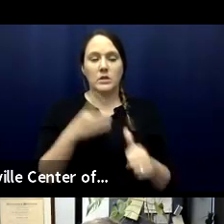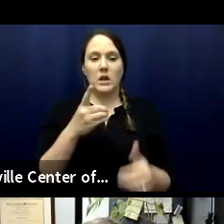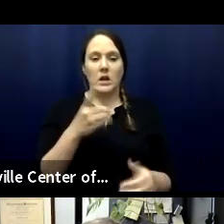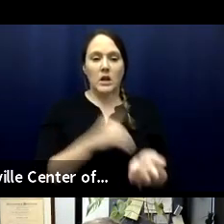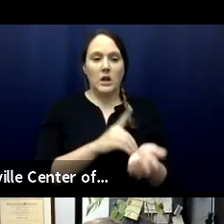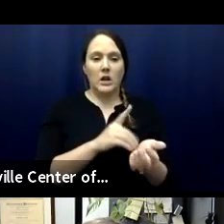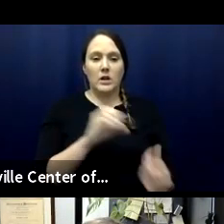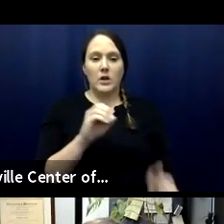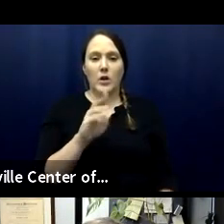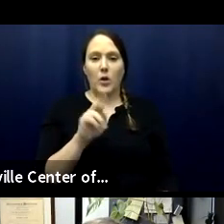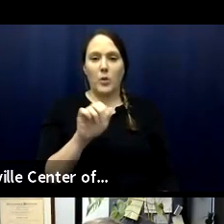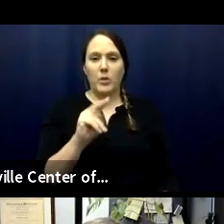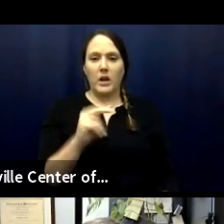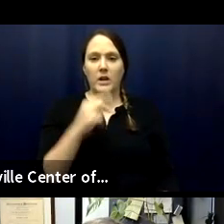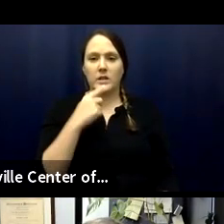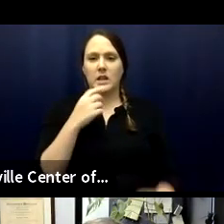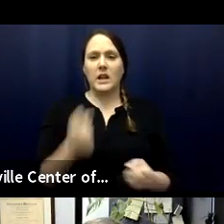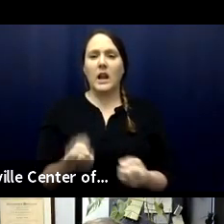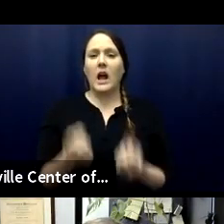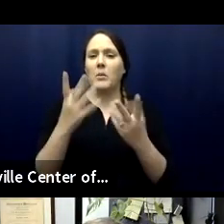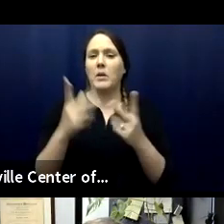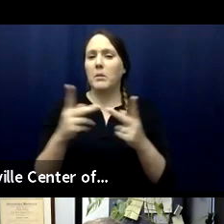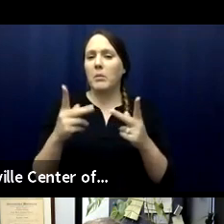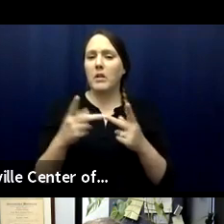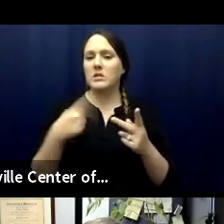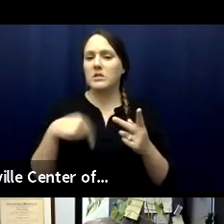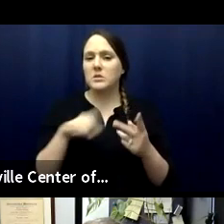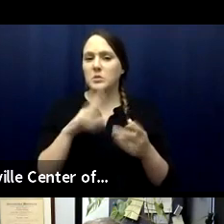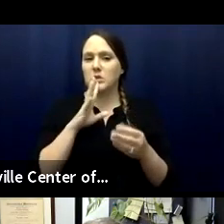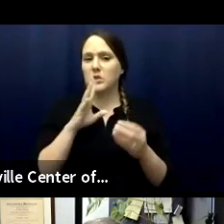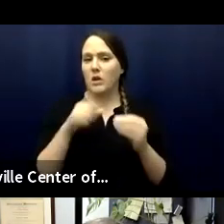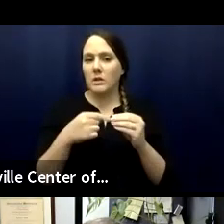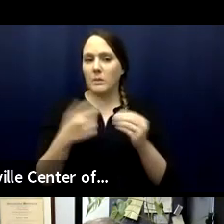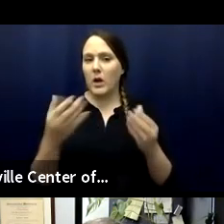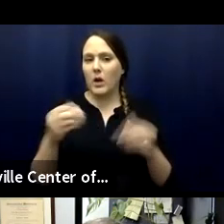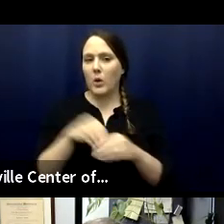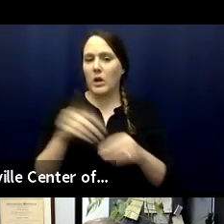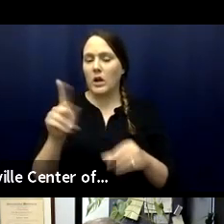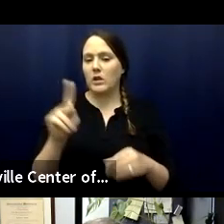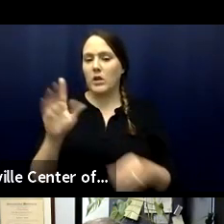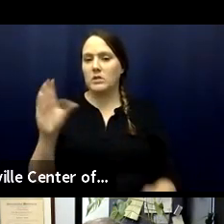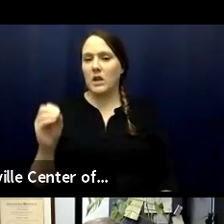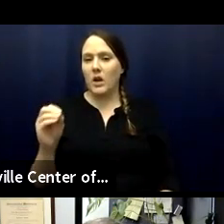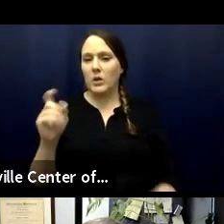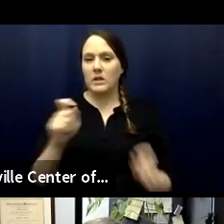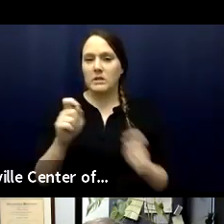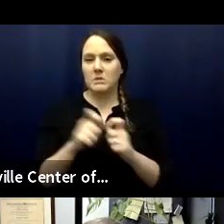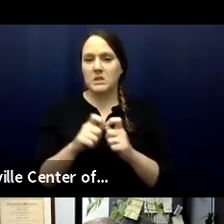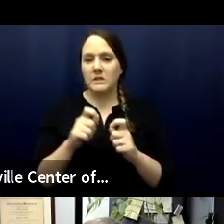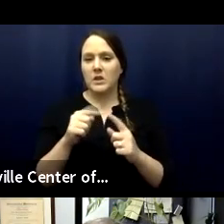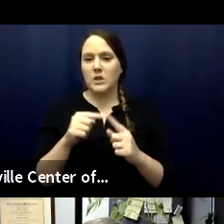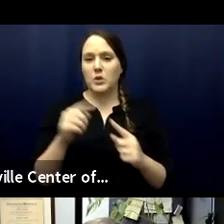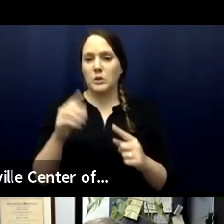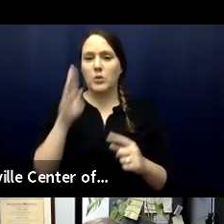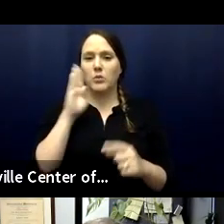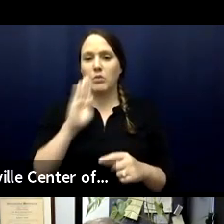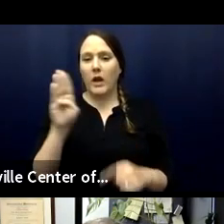said, how many establishments were we actually talking about here in Knox County, specifically to the brown bag